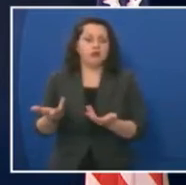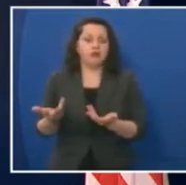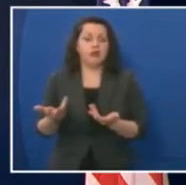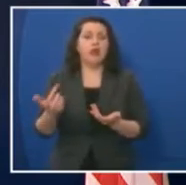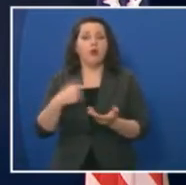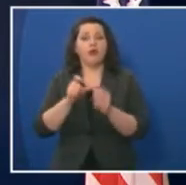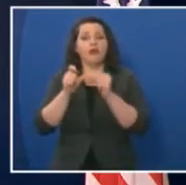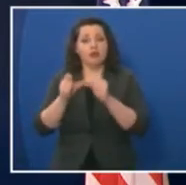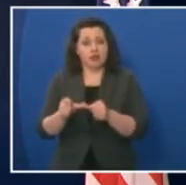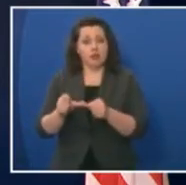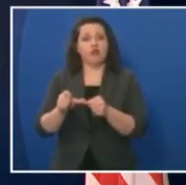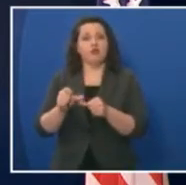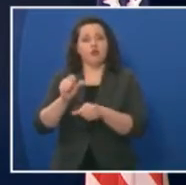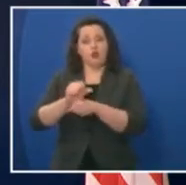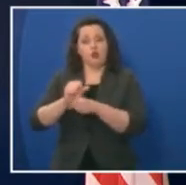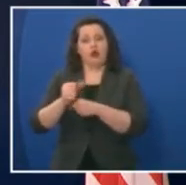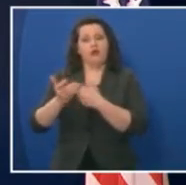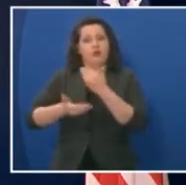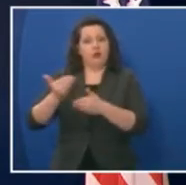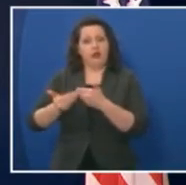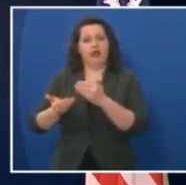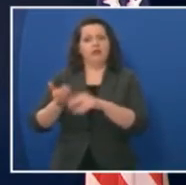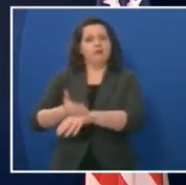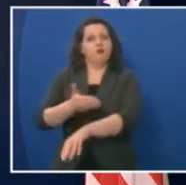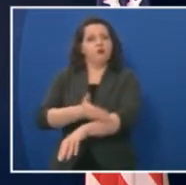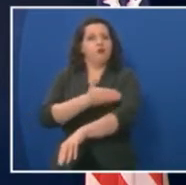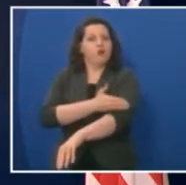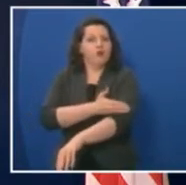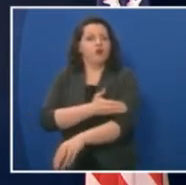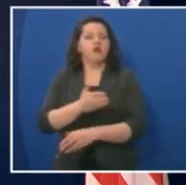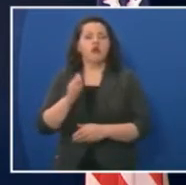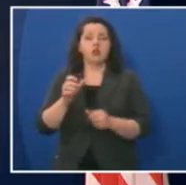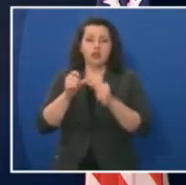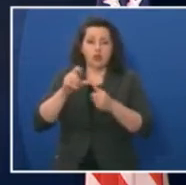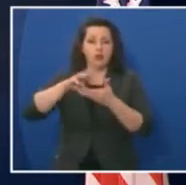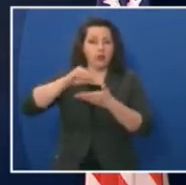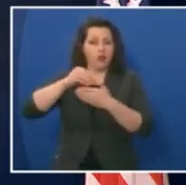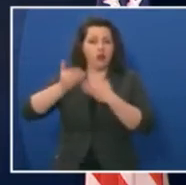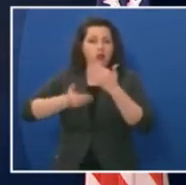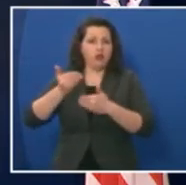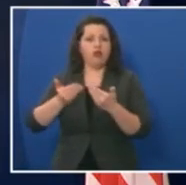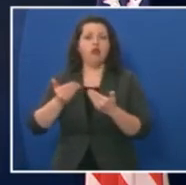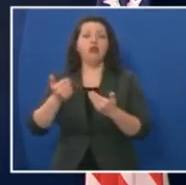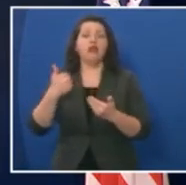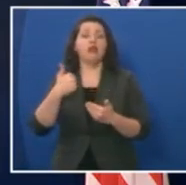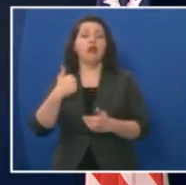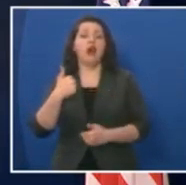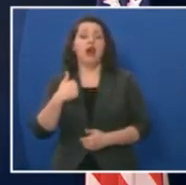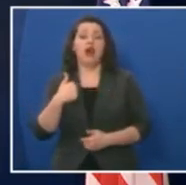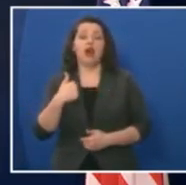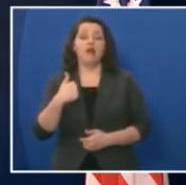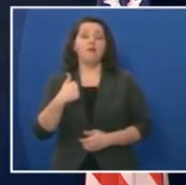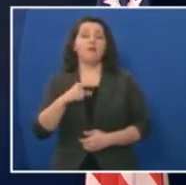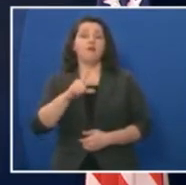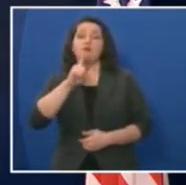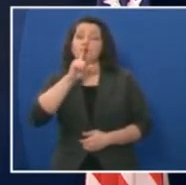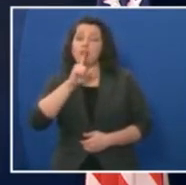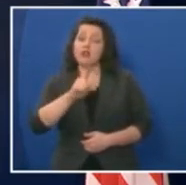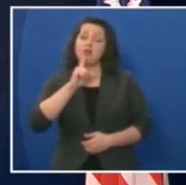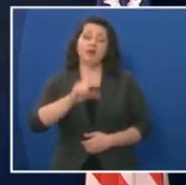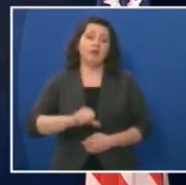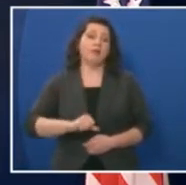on process improvement. We're going to continue to learn more. I am extremely proud of